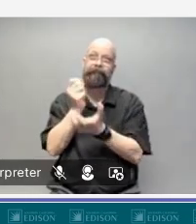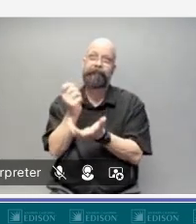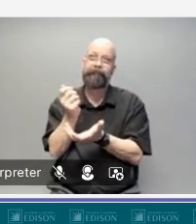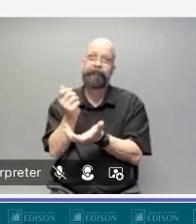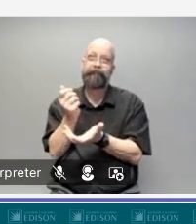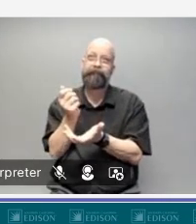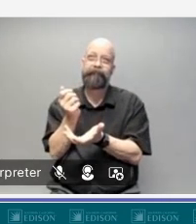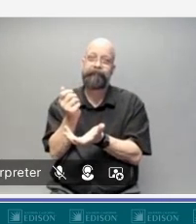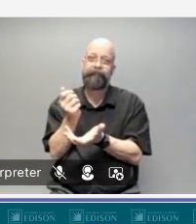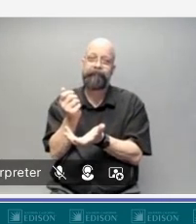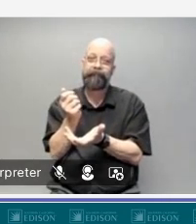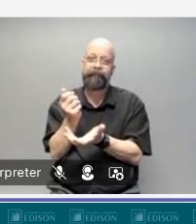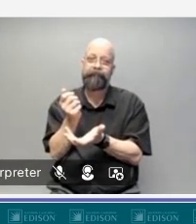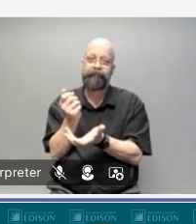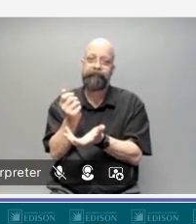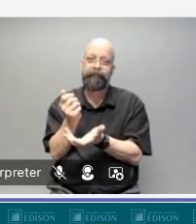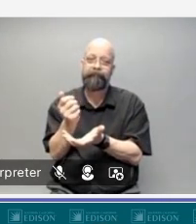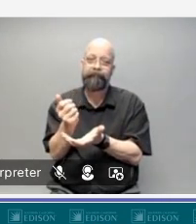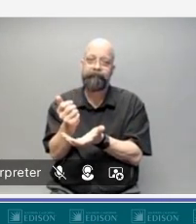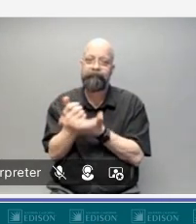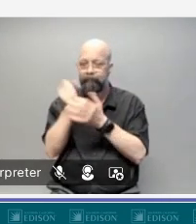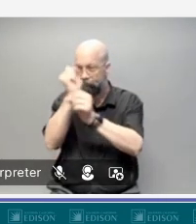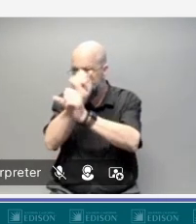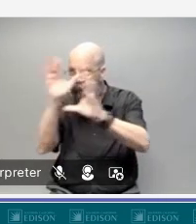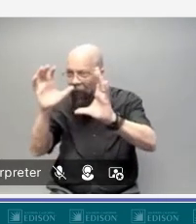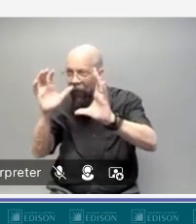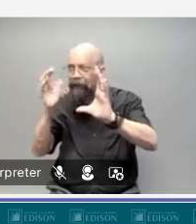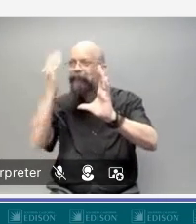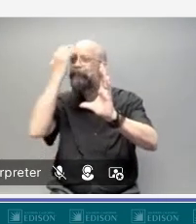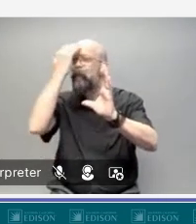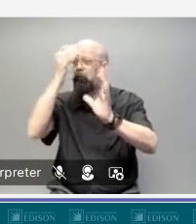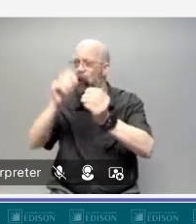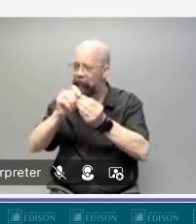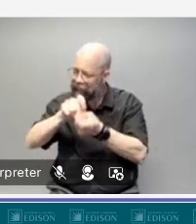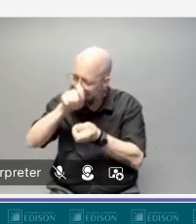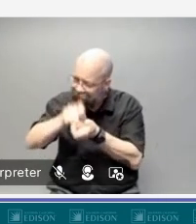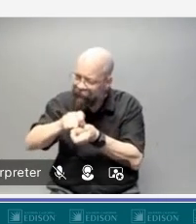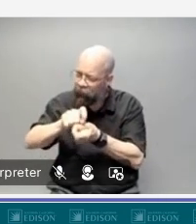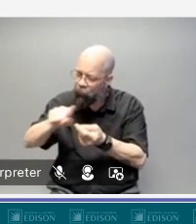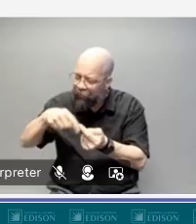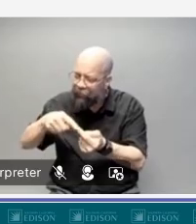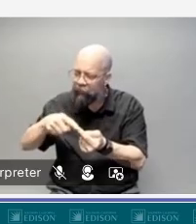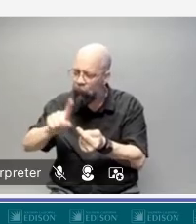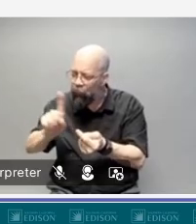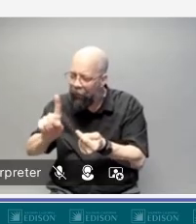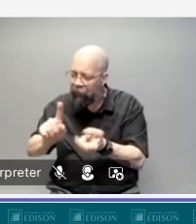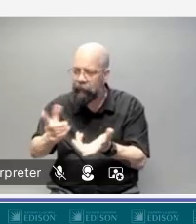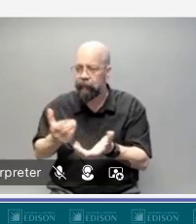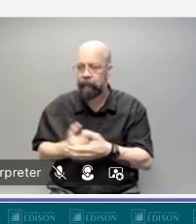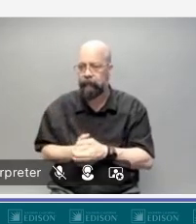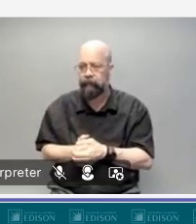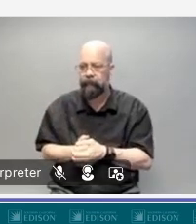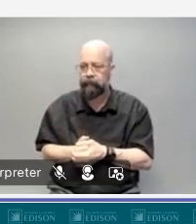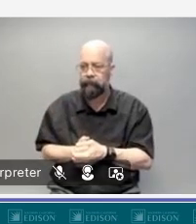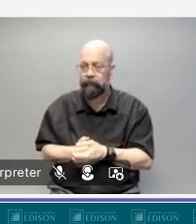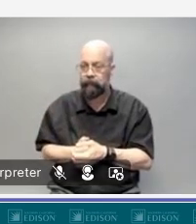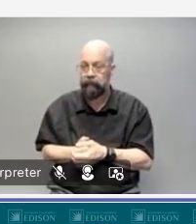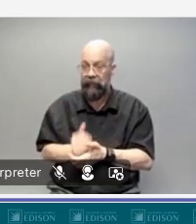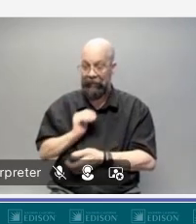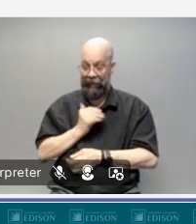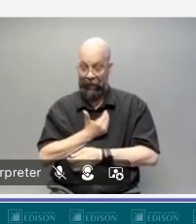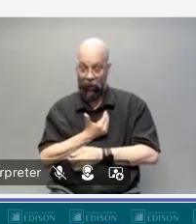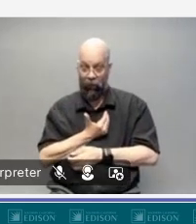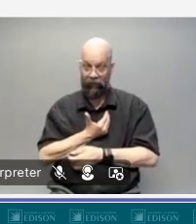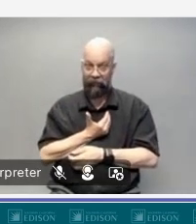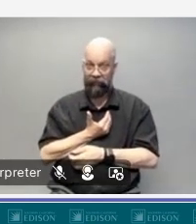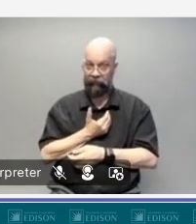really get the weather event dialed in. One of the questions that keeps coming up is what's the difference between our forecasts and the